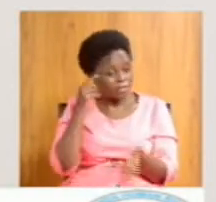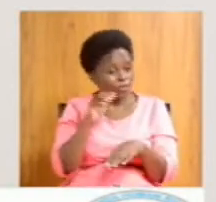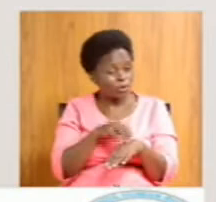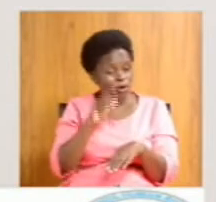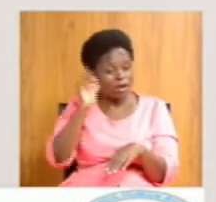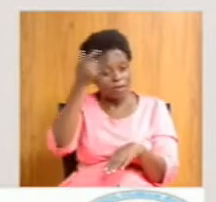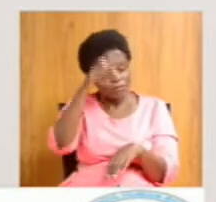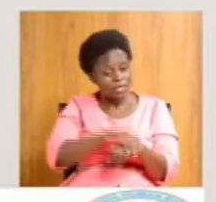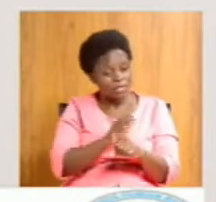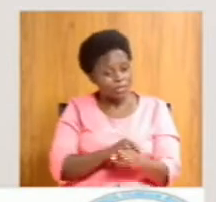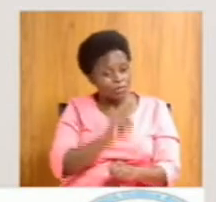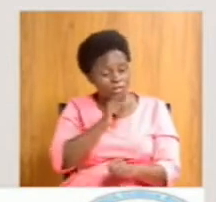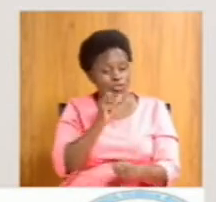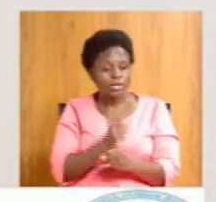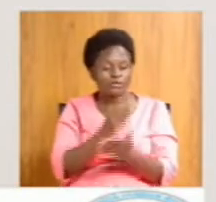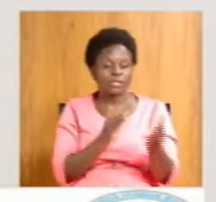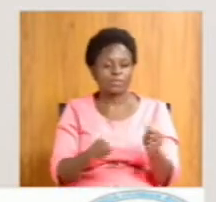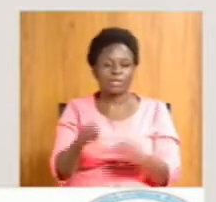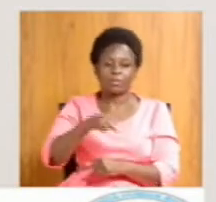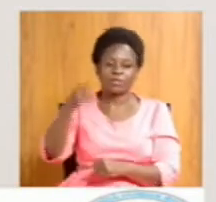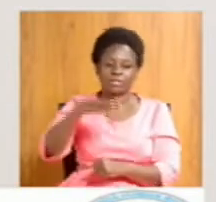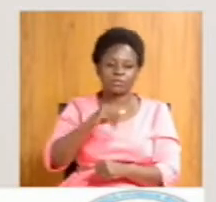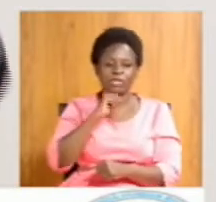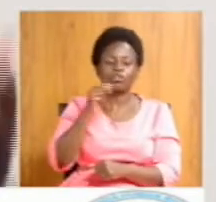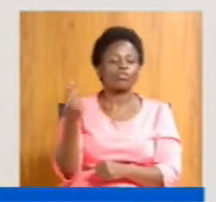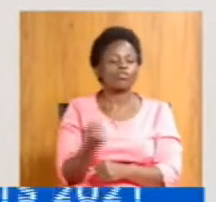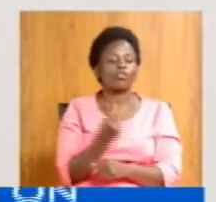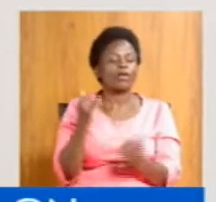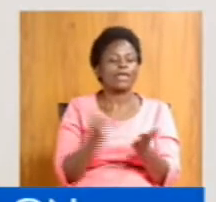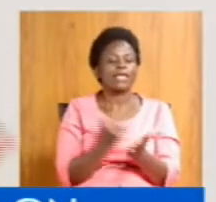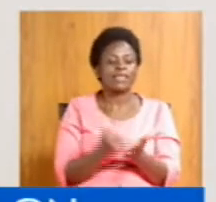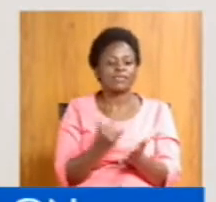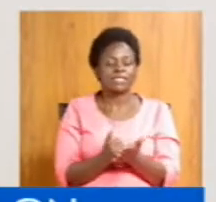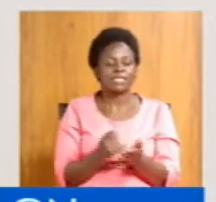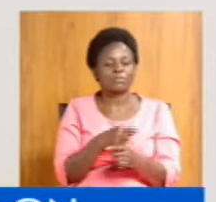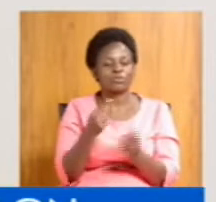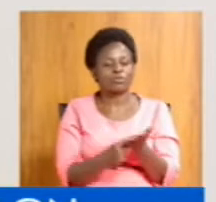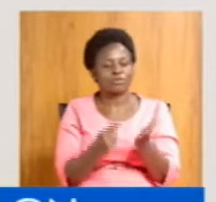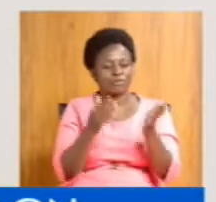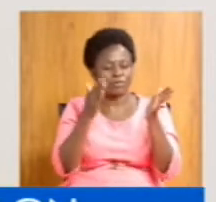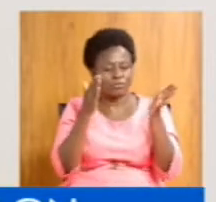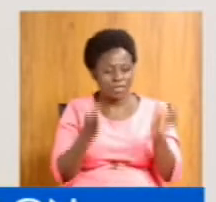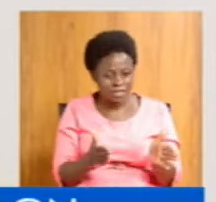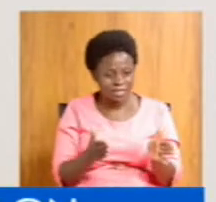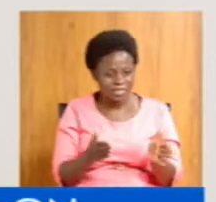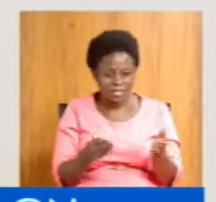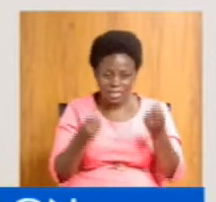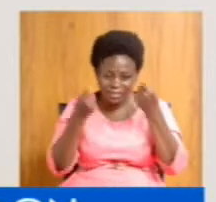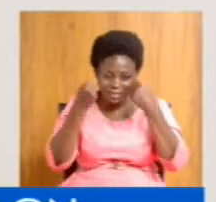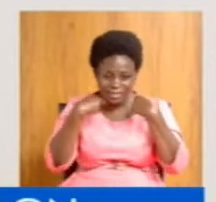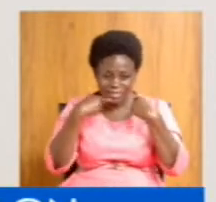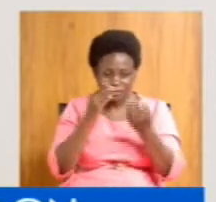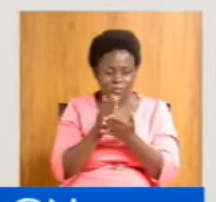government to make sure that they do something about electricity it is not just only the investors but all Ugandans are crying because of